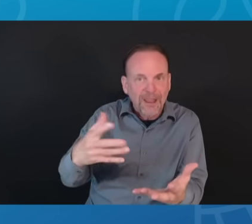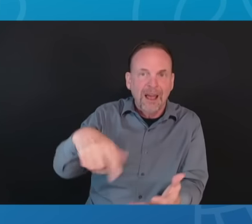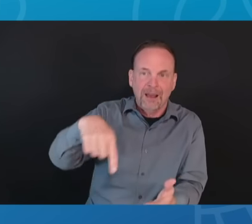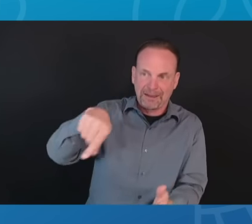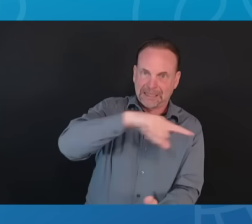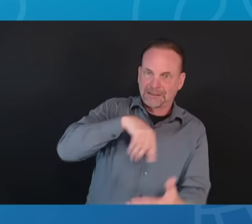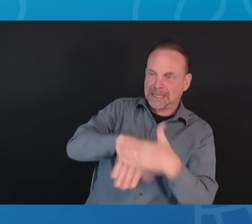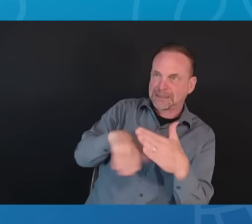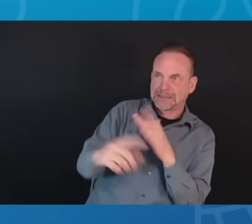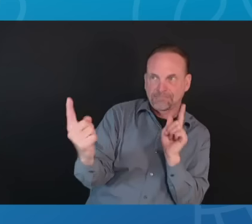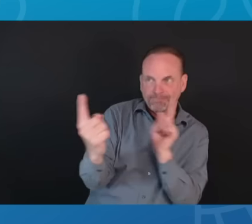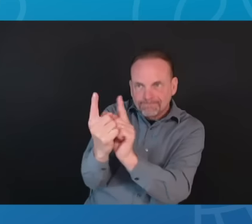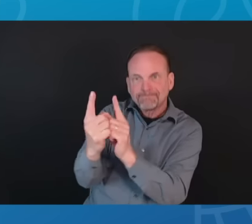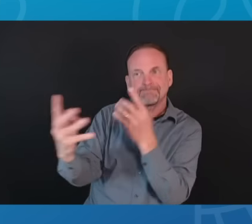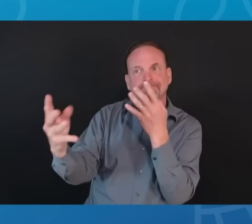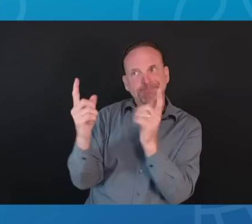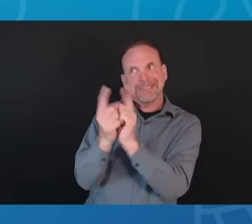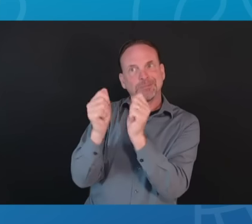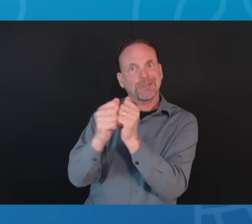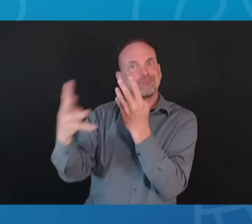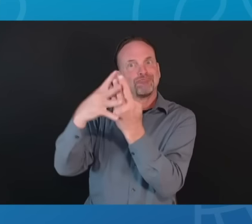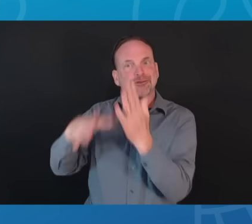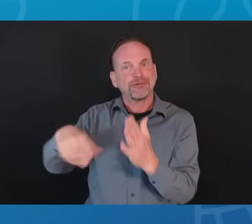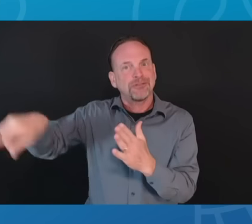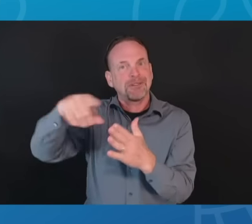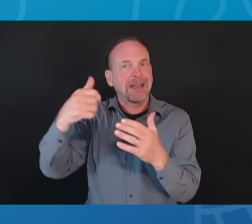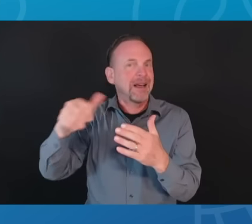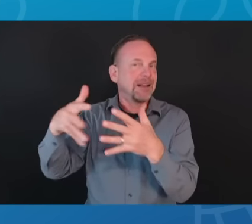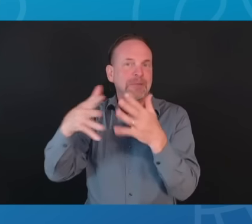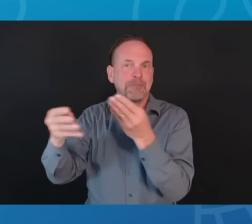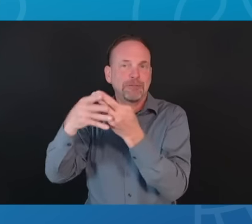They just said no? Yeah. Did they give an explanation like, we don't think he's an American citizen?